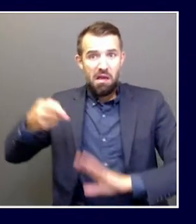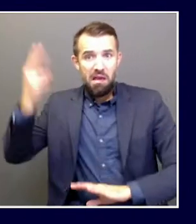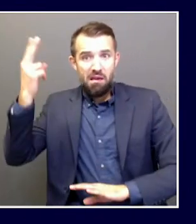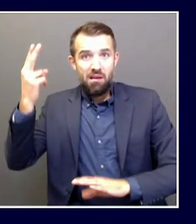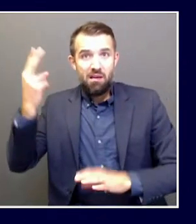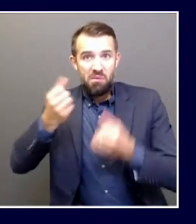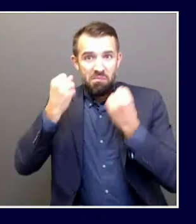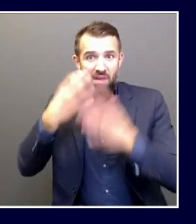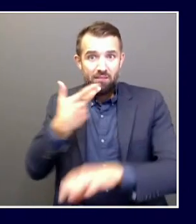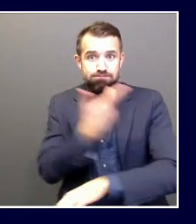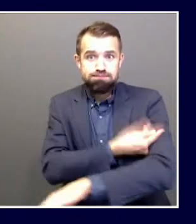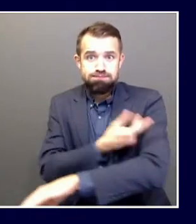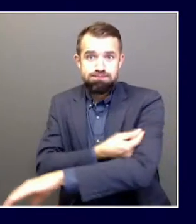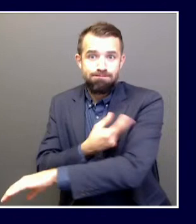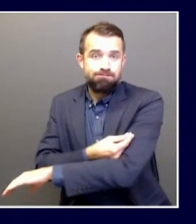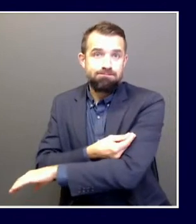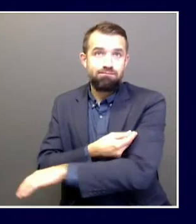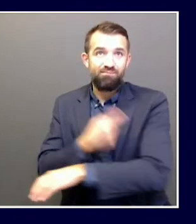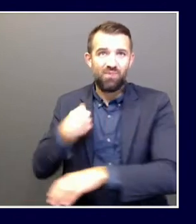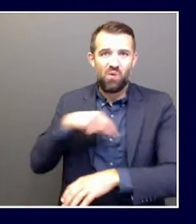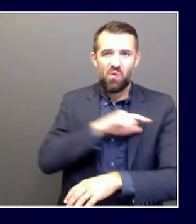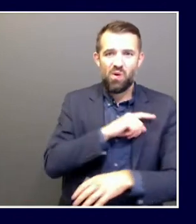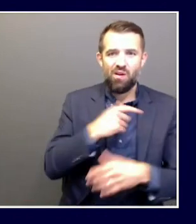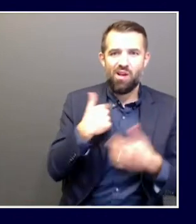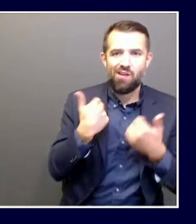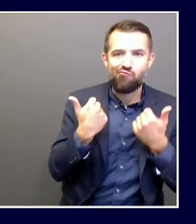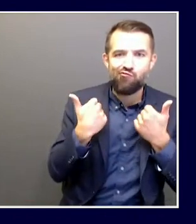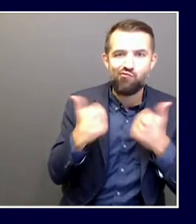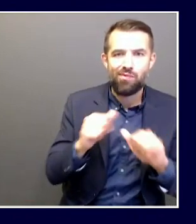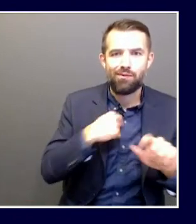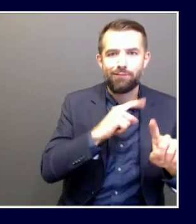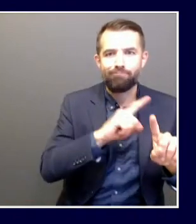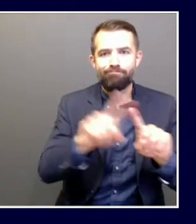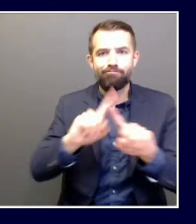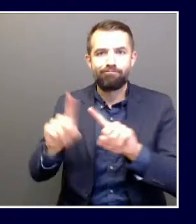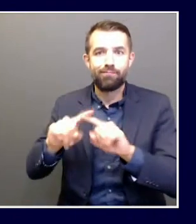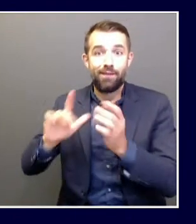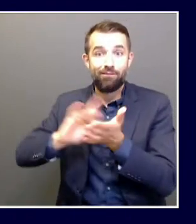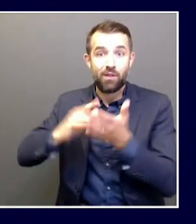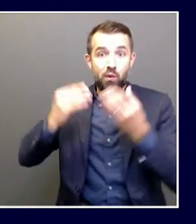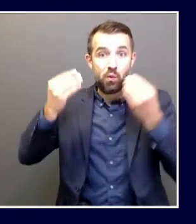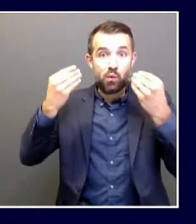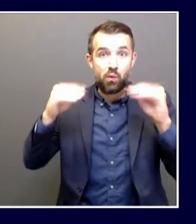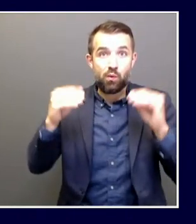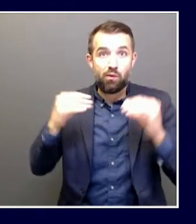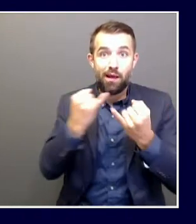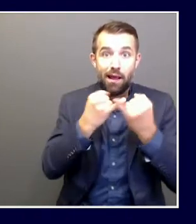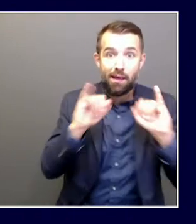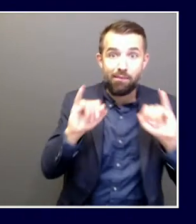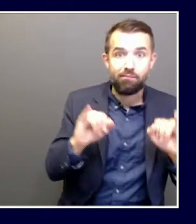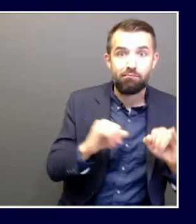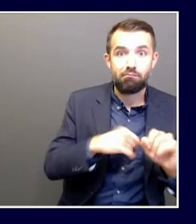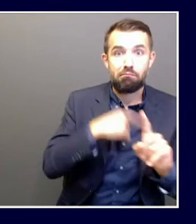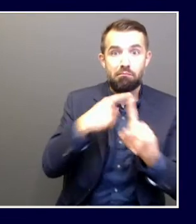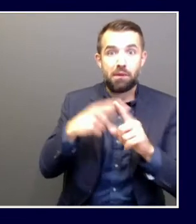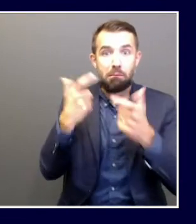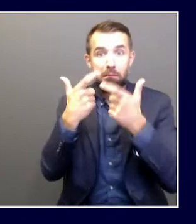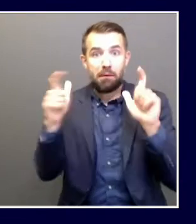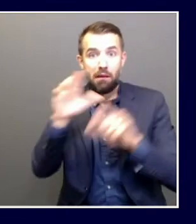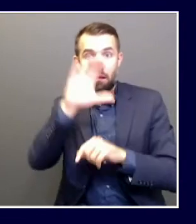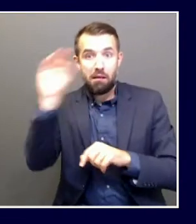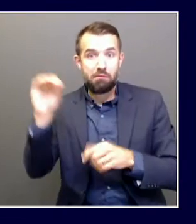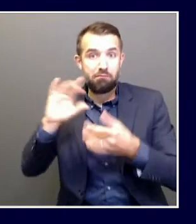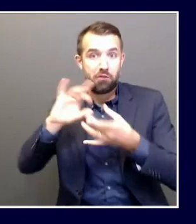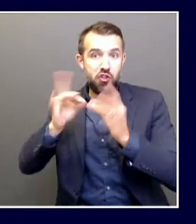one example, with commercial and chain pharmacies across the state to make sure that they are fully stocked up and have the vaccine they